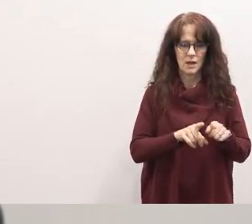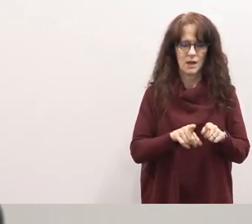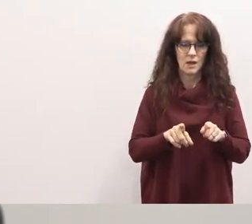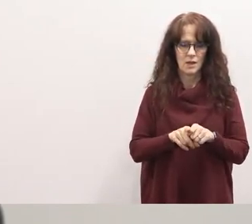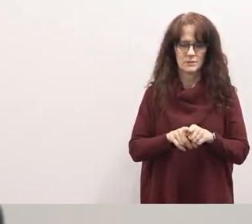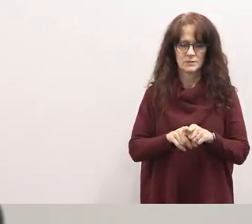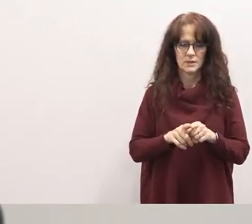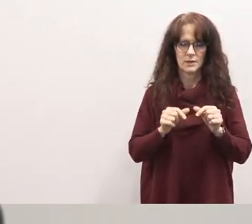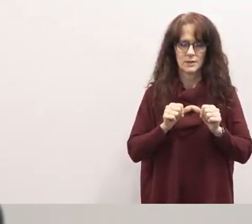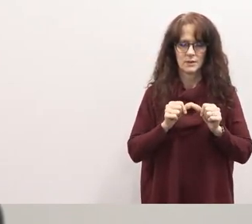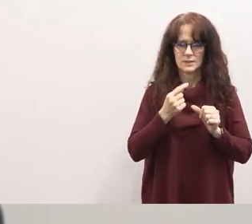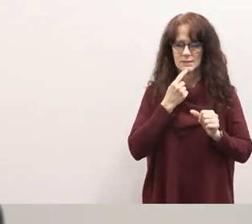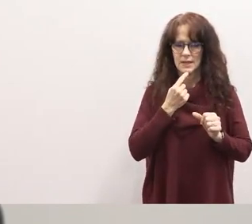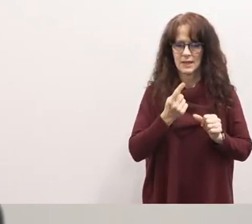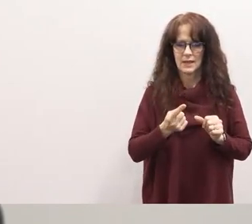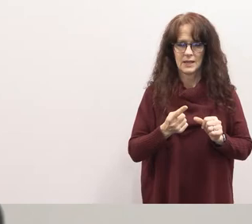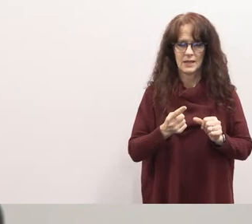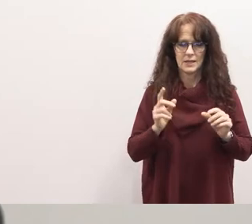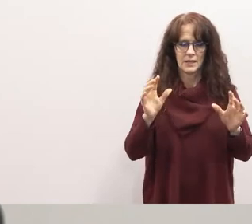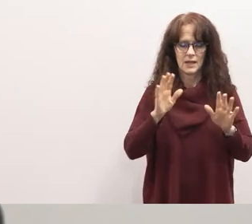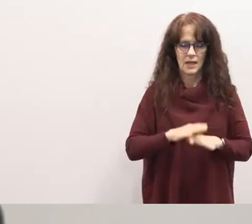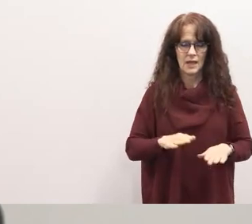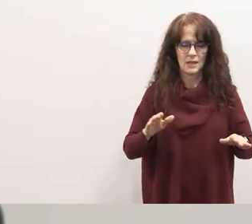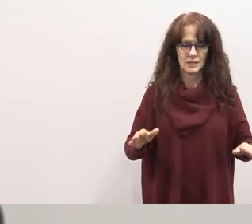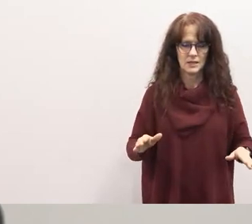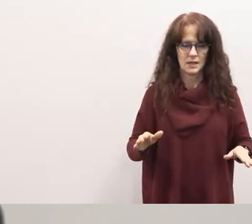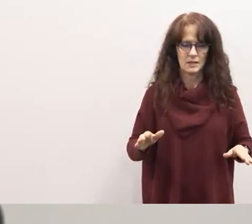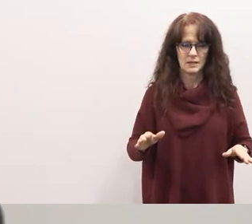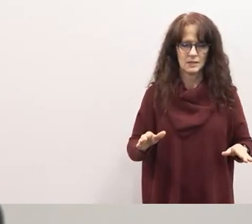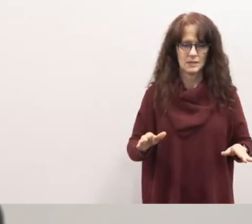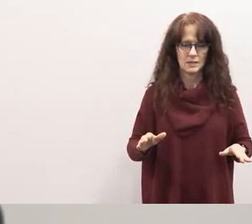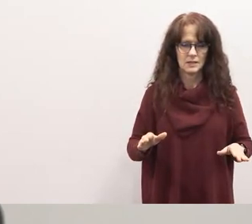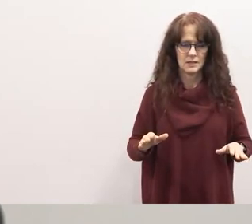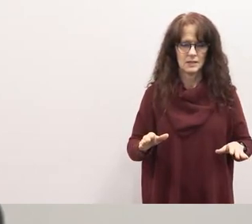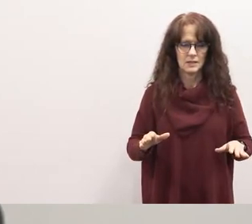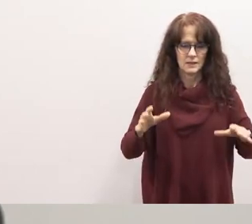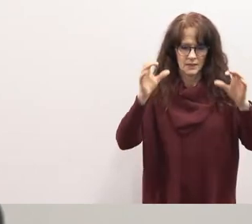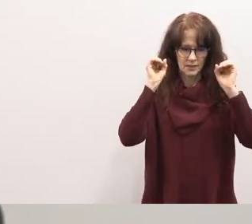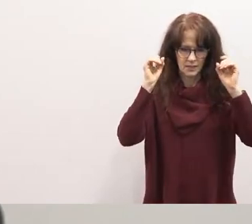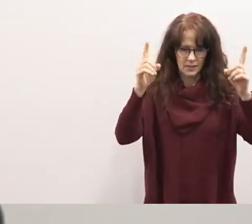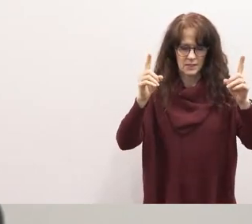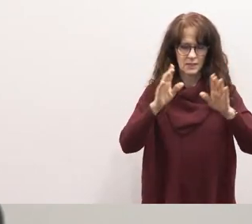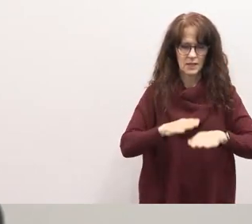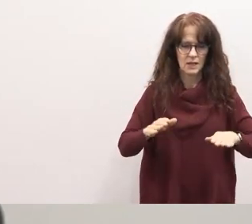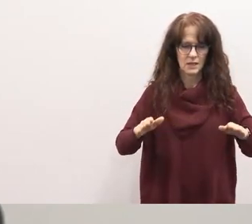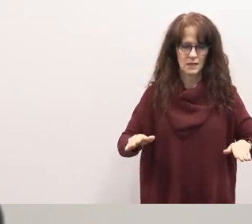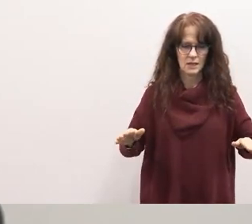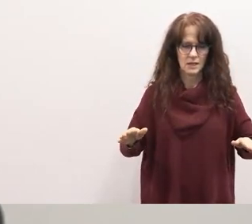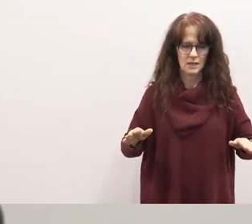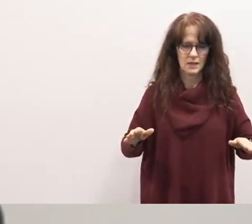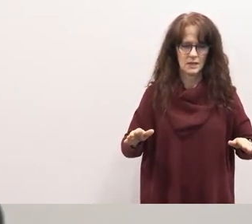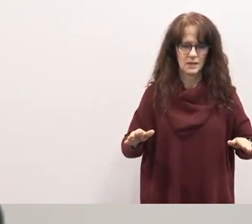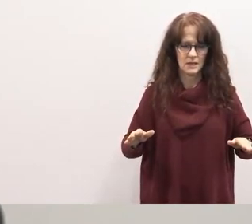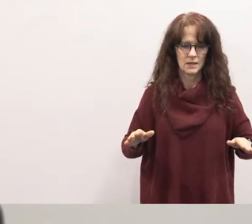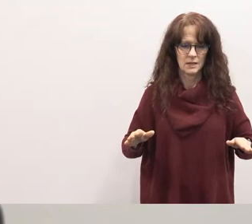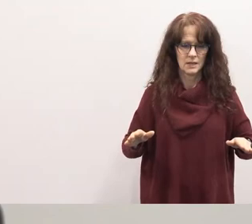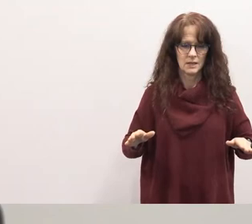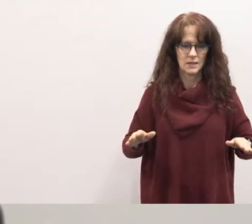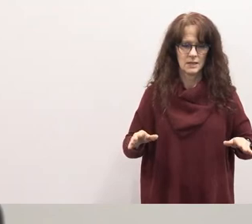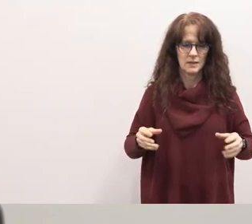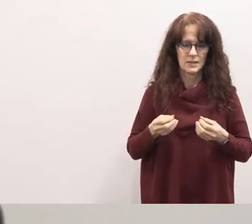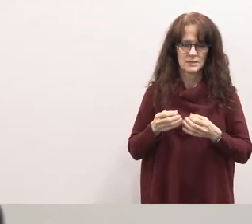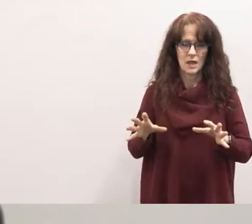on to say, "A child that is miseducated is a child that is